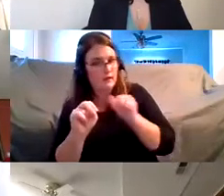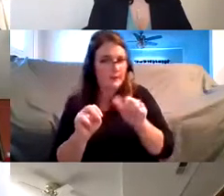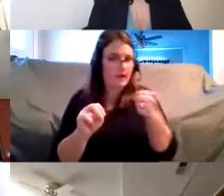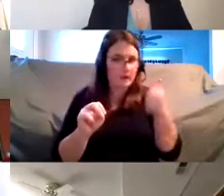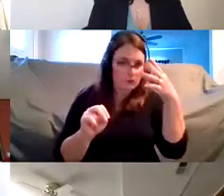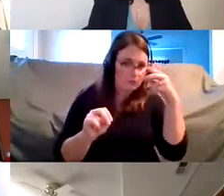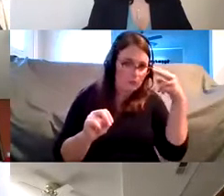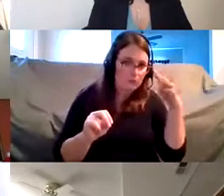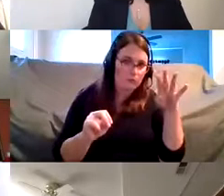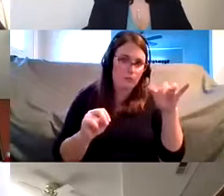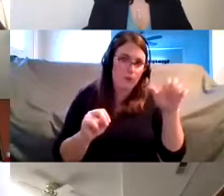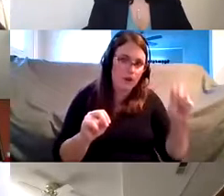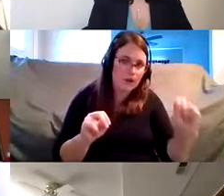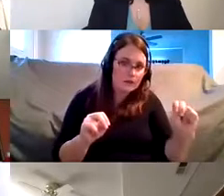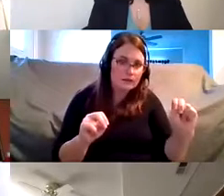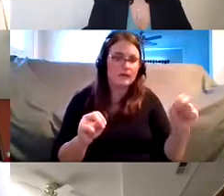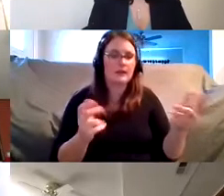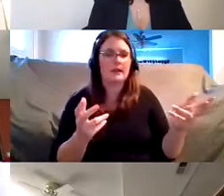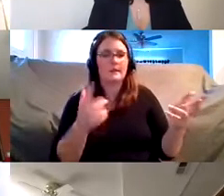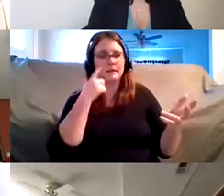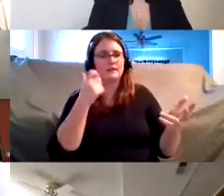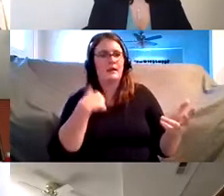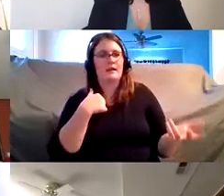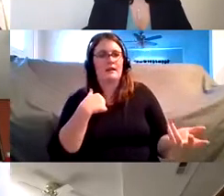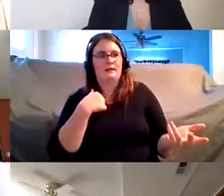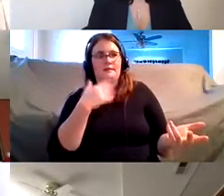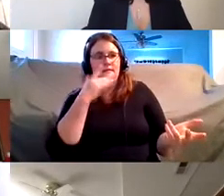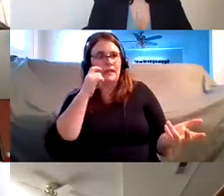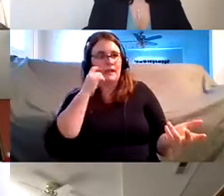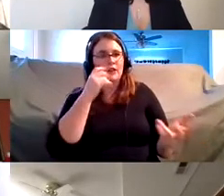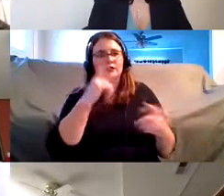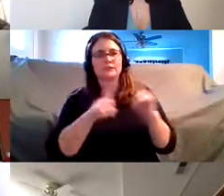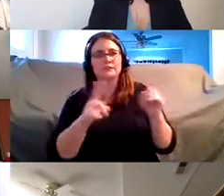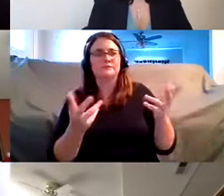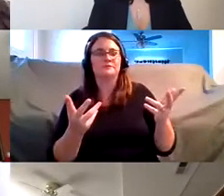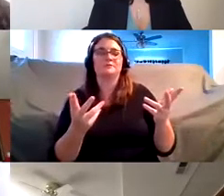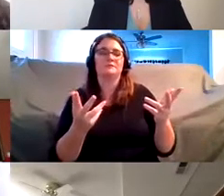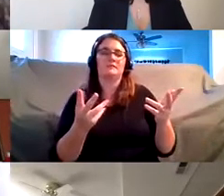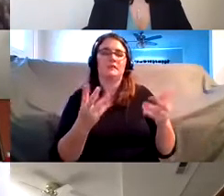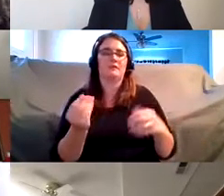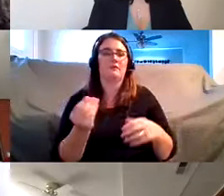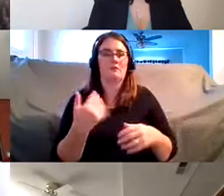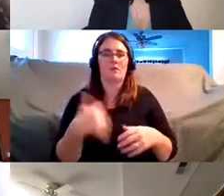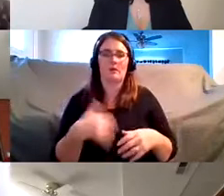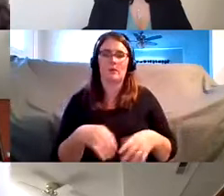You just see a color skin, boy in high school with, a lot of where the